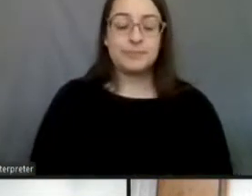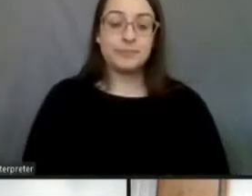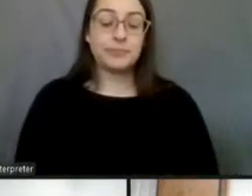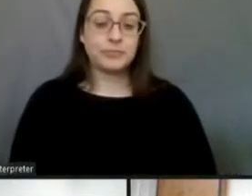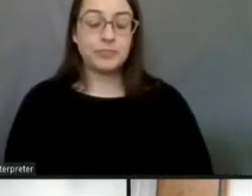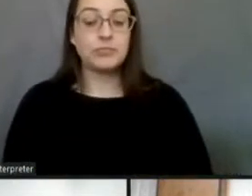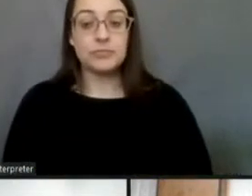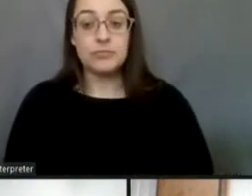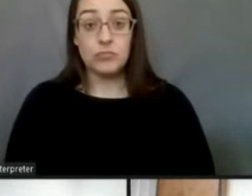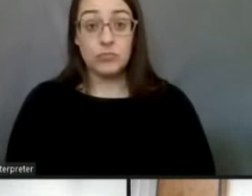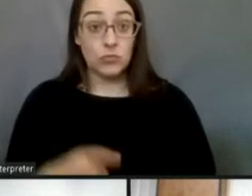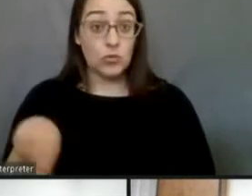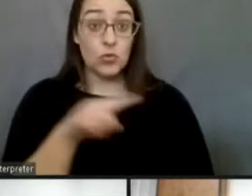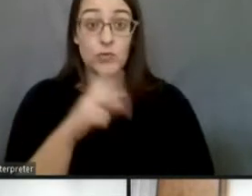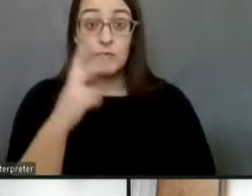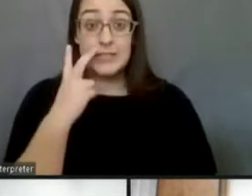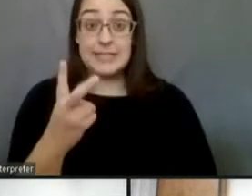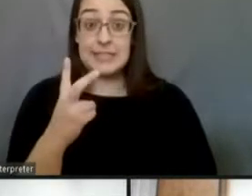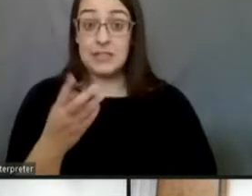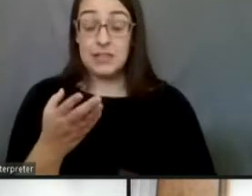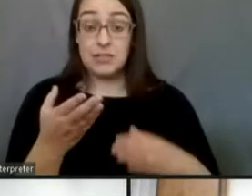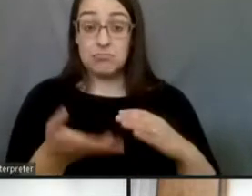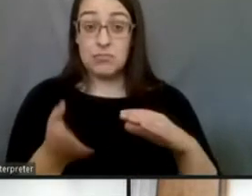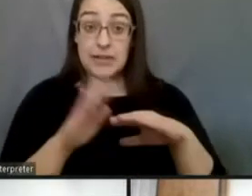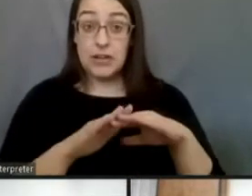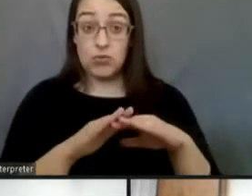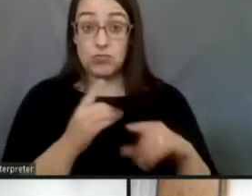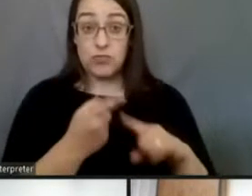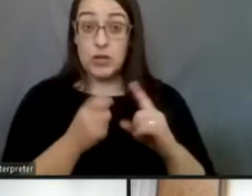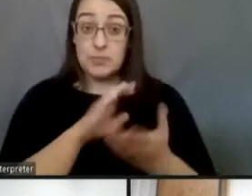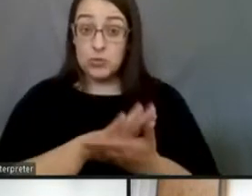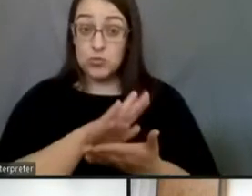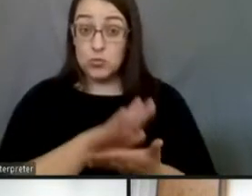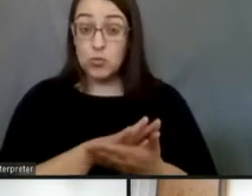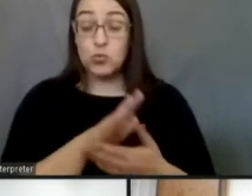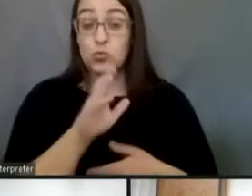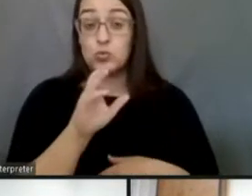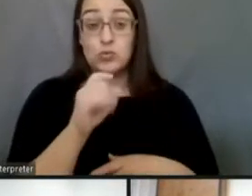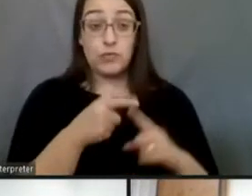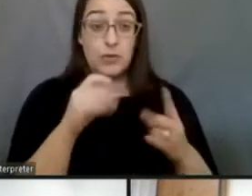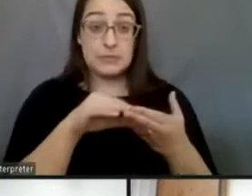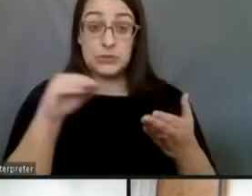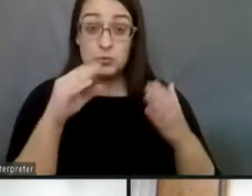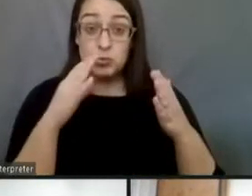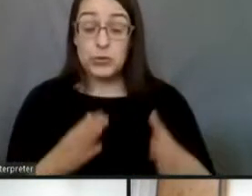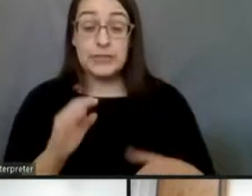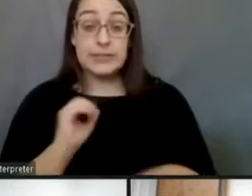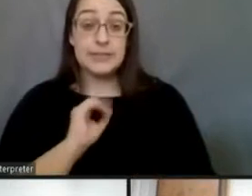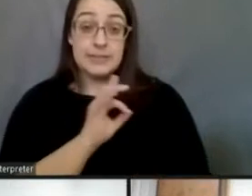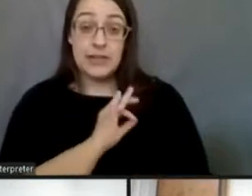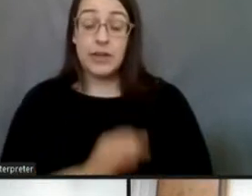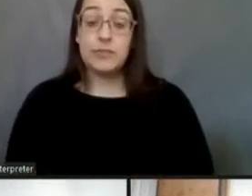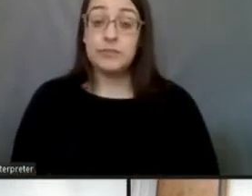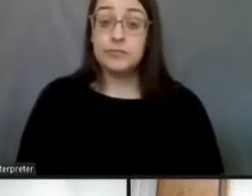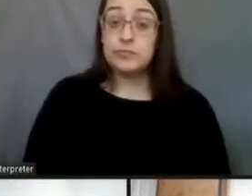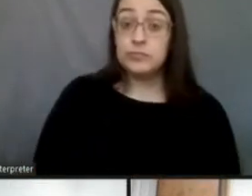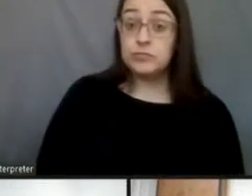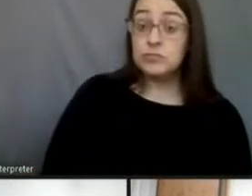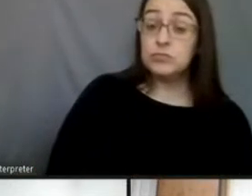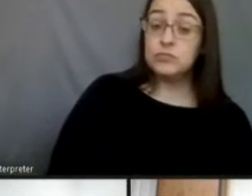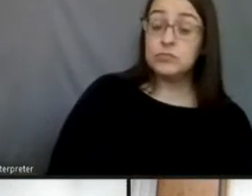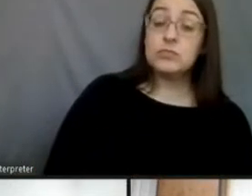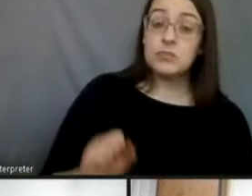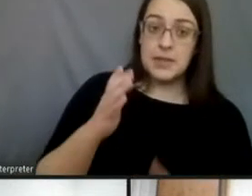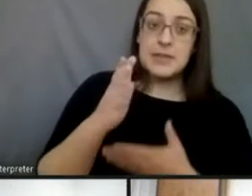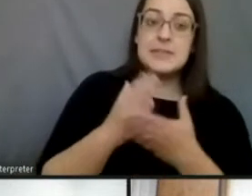And then have you all seen an increase from the schools or from students and staff? In